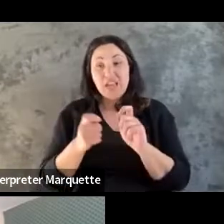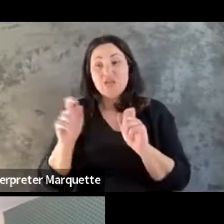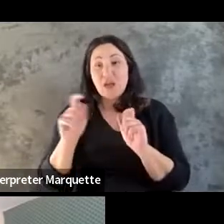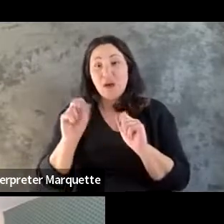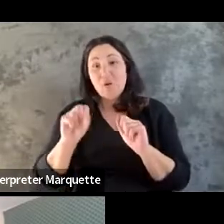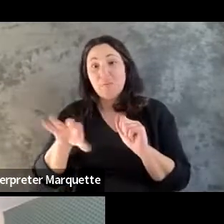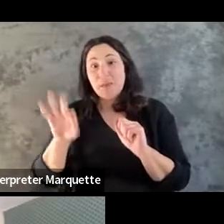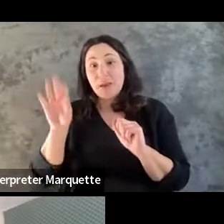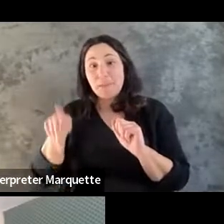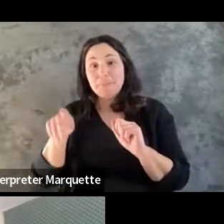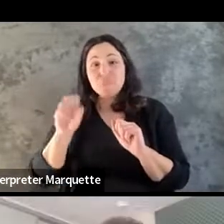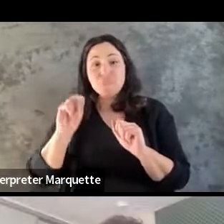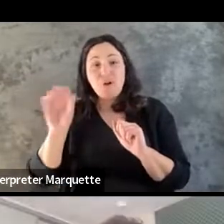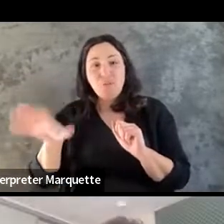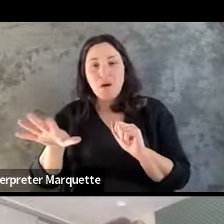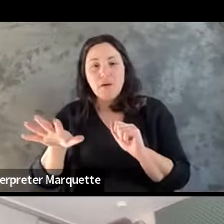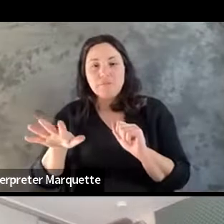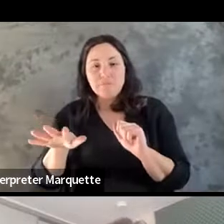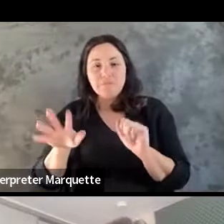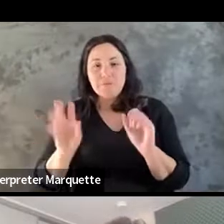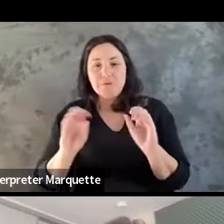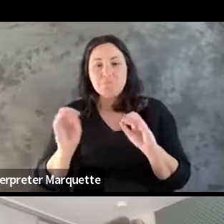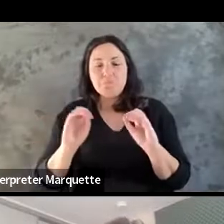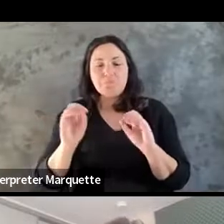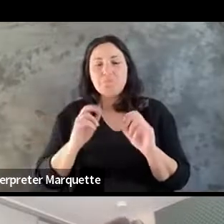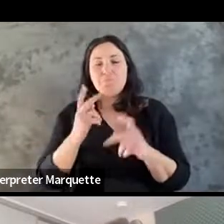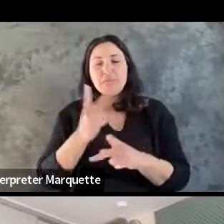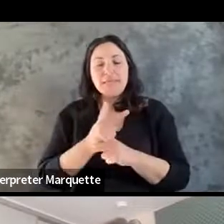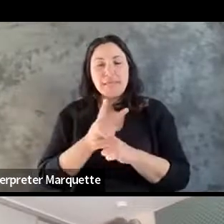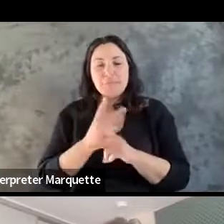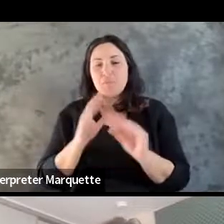we don't think we're going to have to change that. So